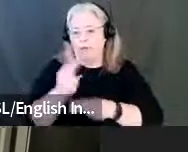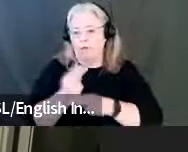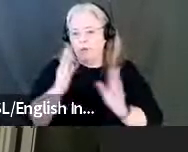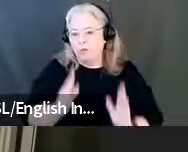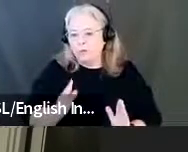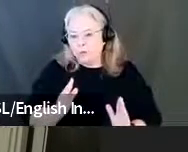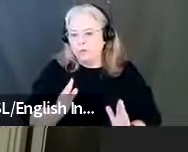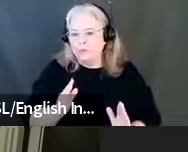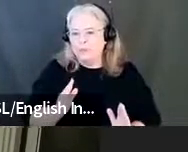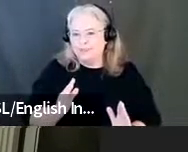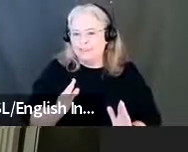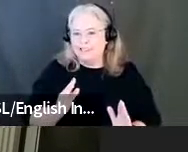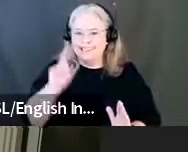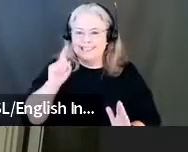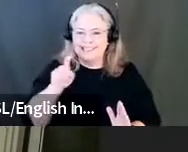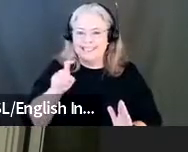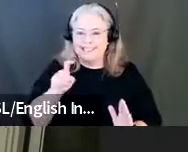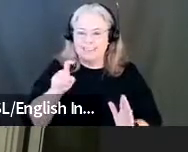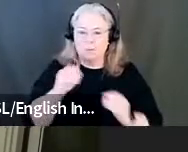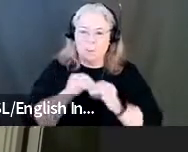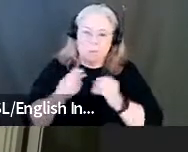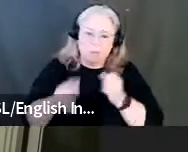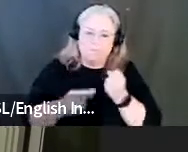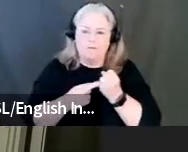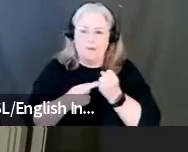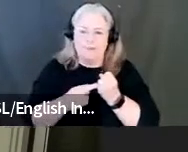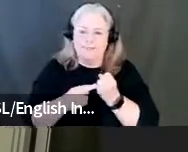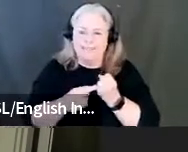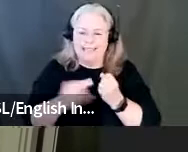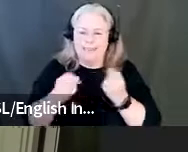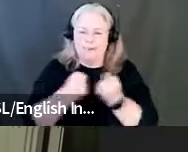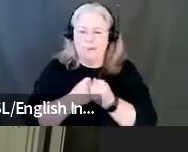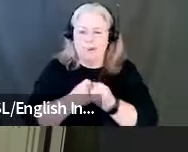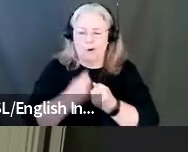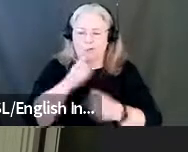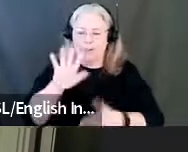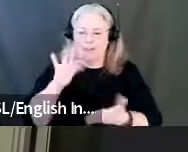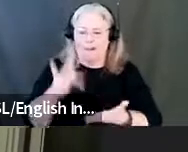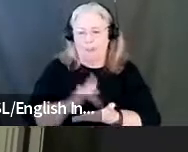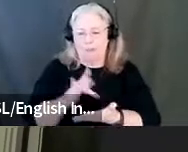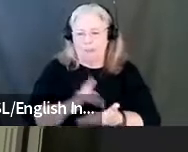users and need additional reinforcement and support.